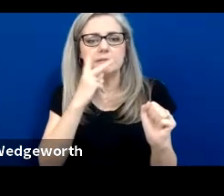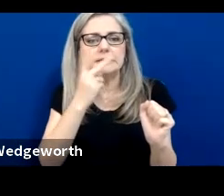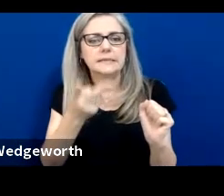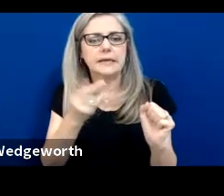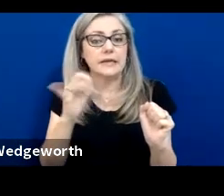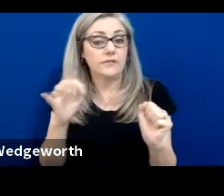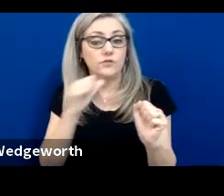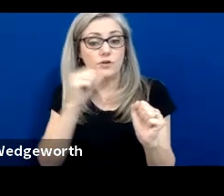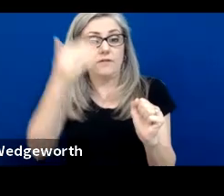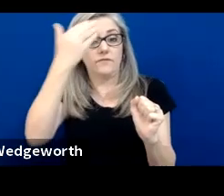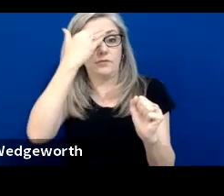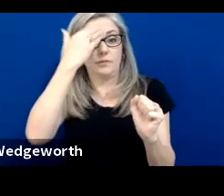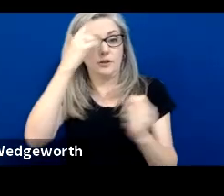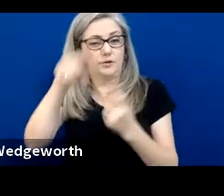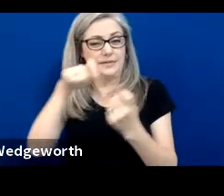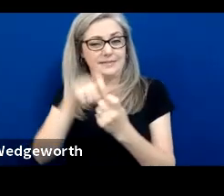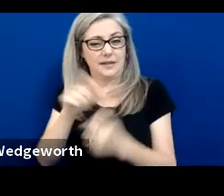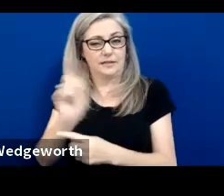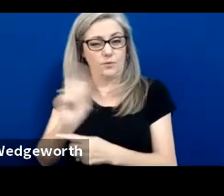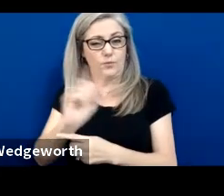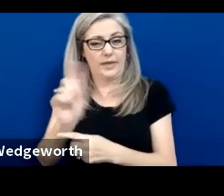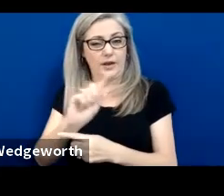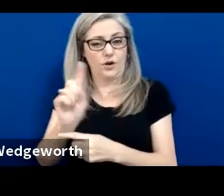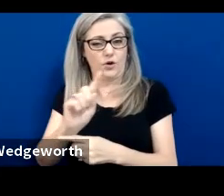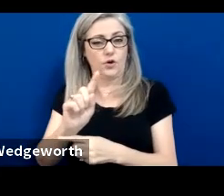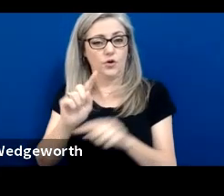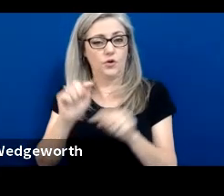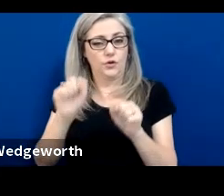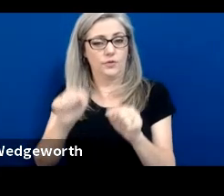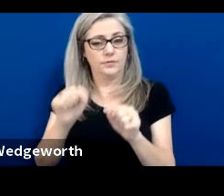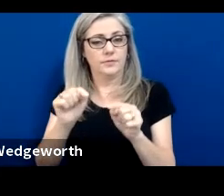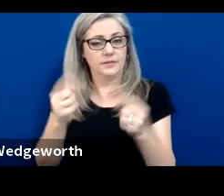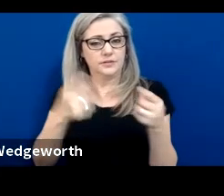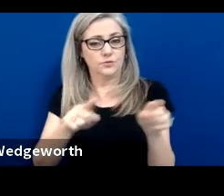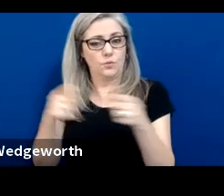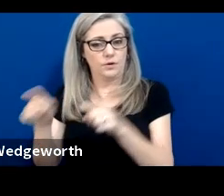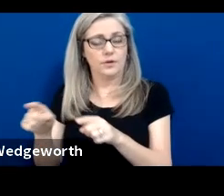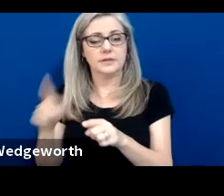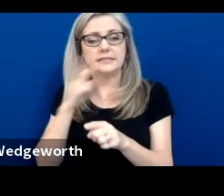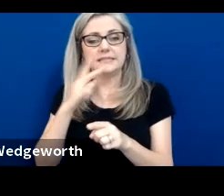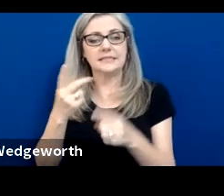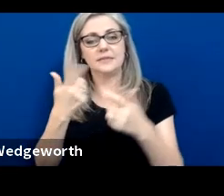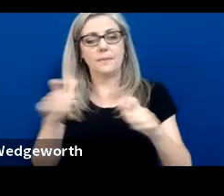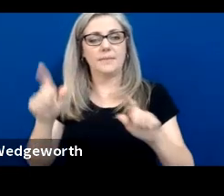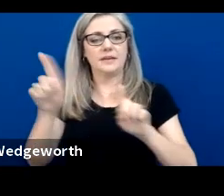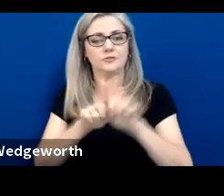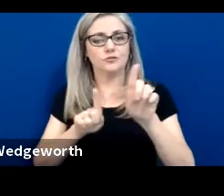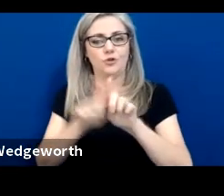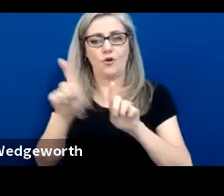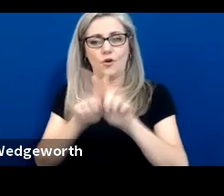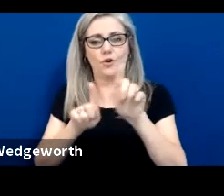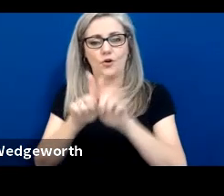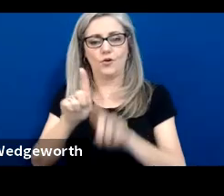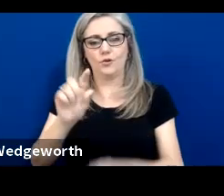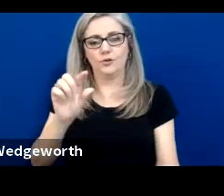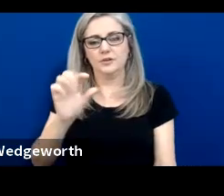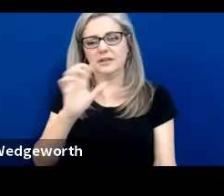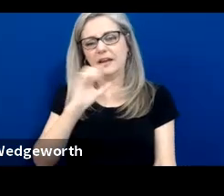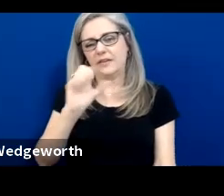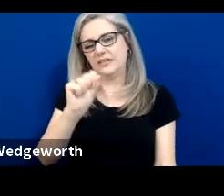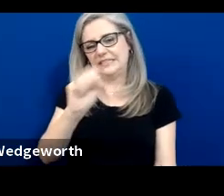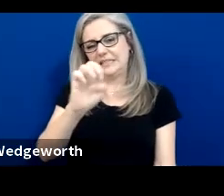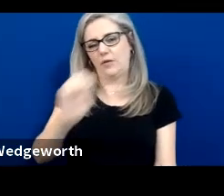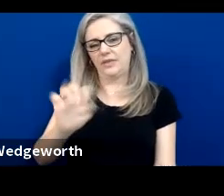not be familiar exactly where this project is located. You can kind of see the big star there down in kind of the